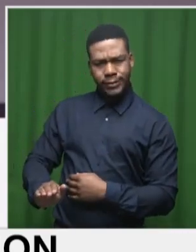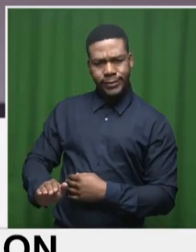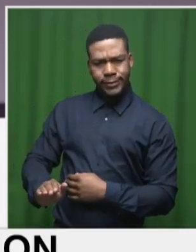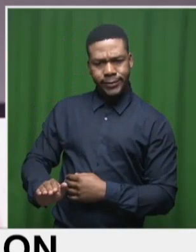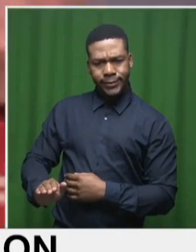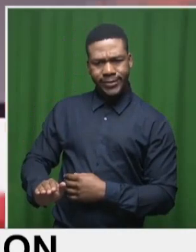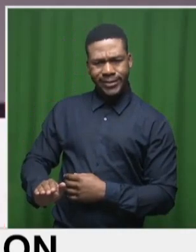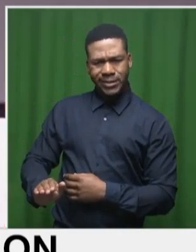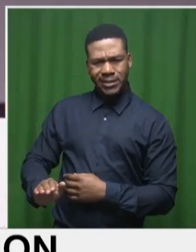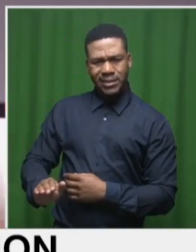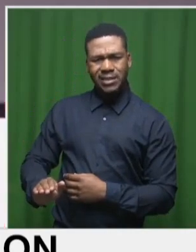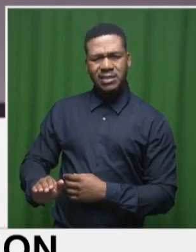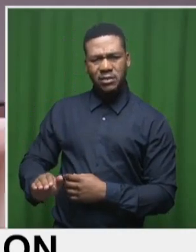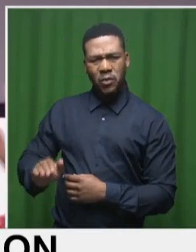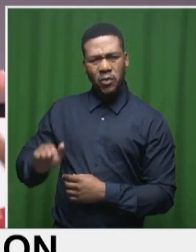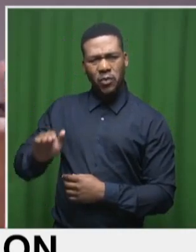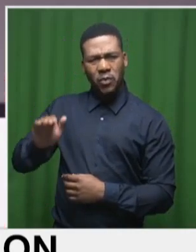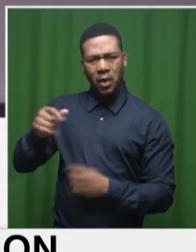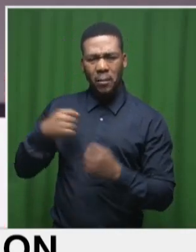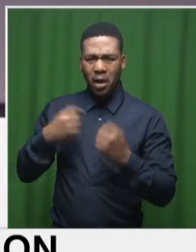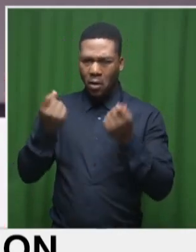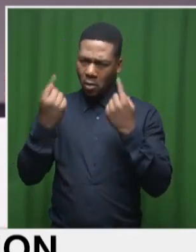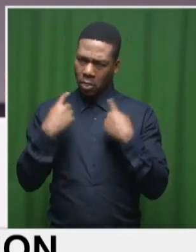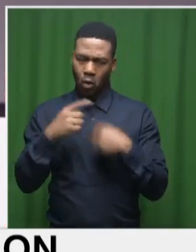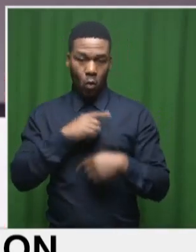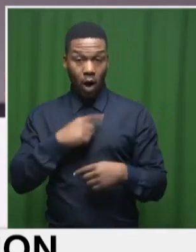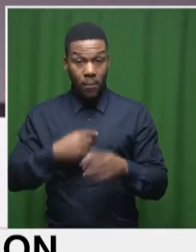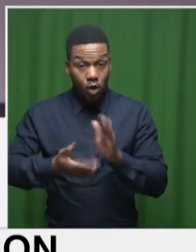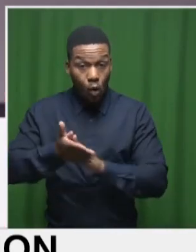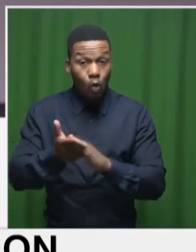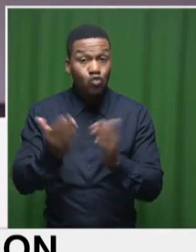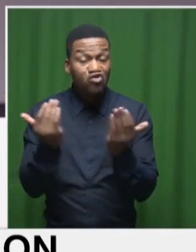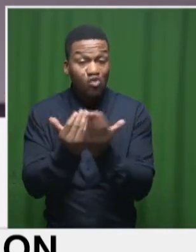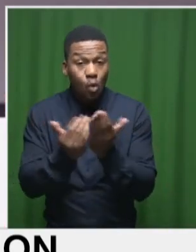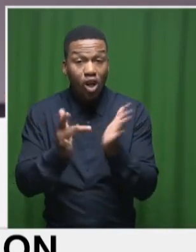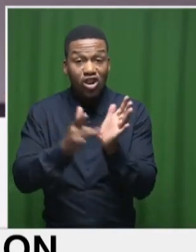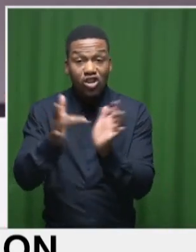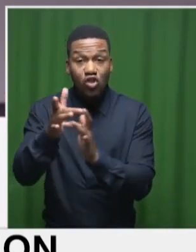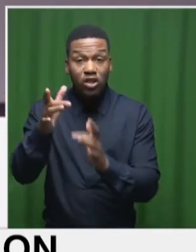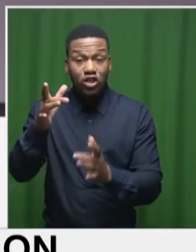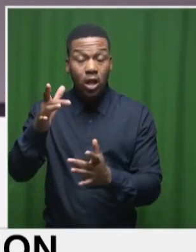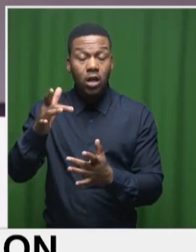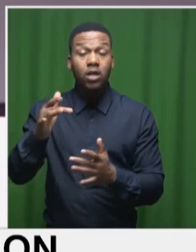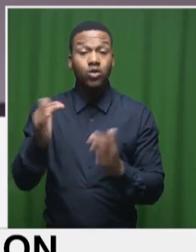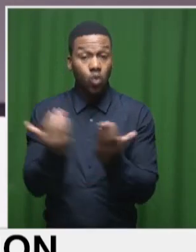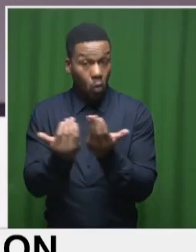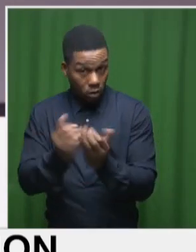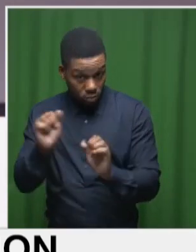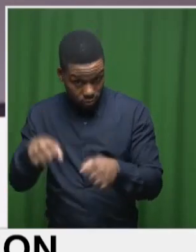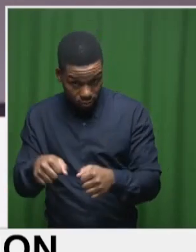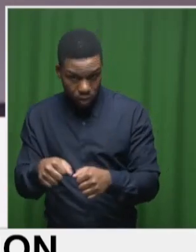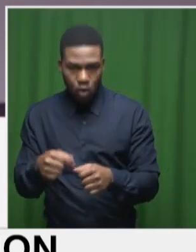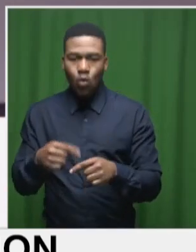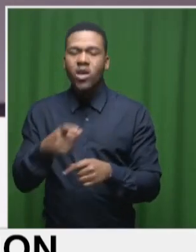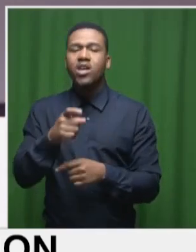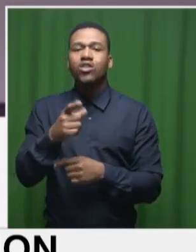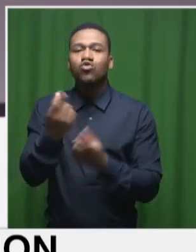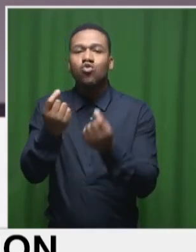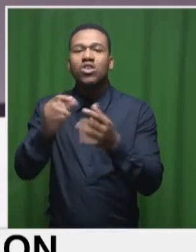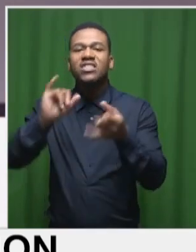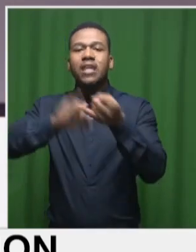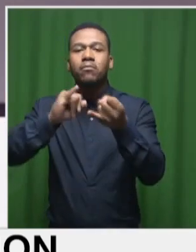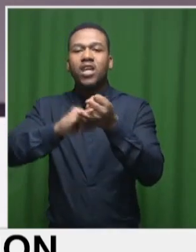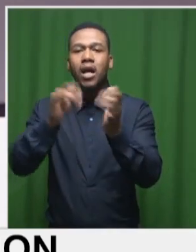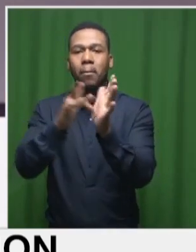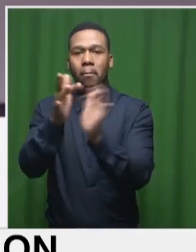didn't really understand the concept of spirituality, because I also went to a Christian school, you know. So we did Bible as a subject, you know. So you lose the spiritual element